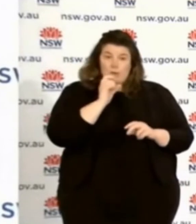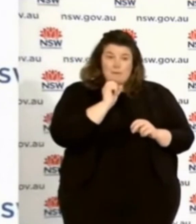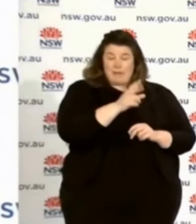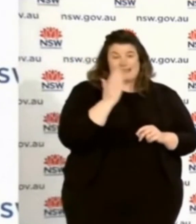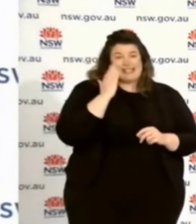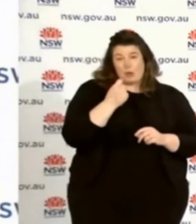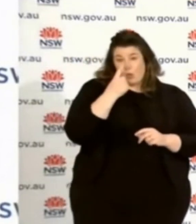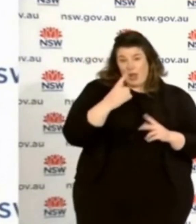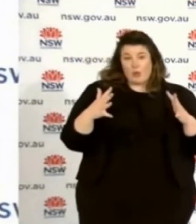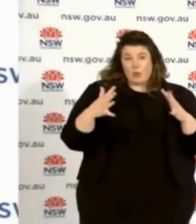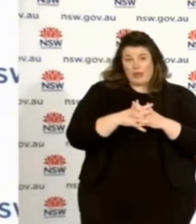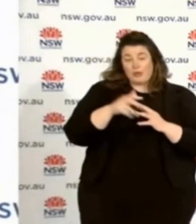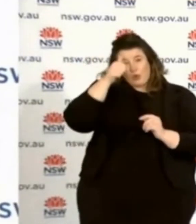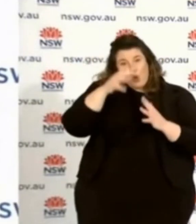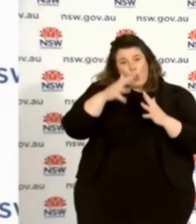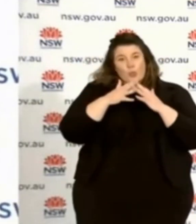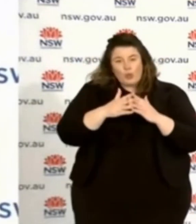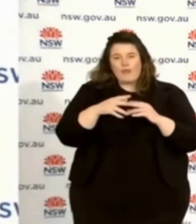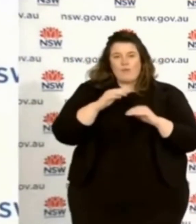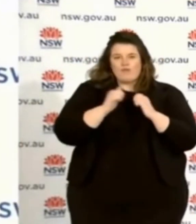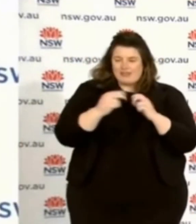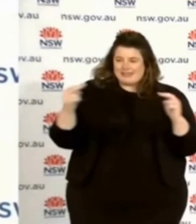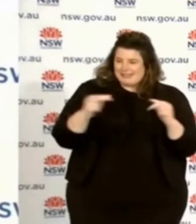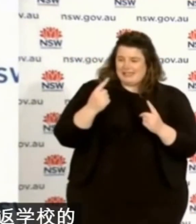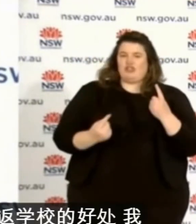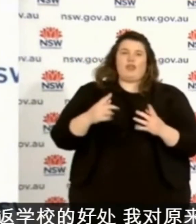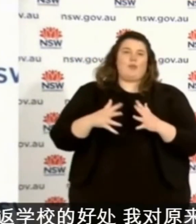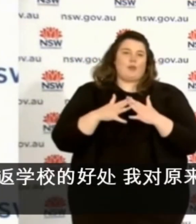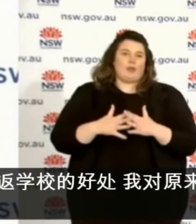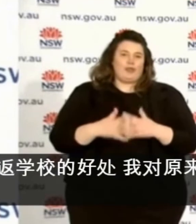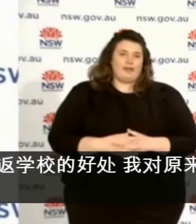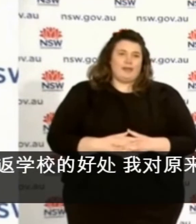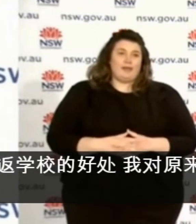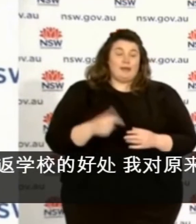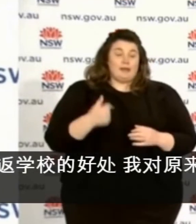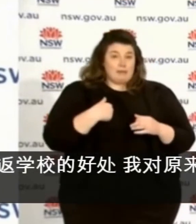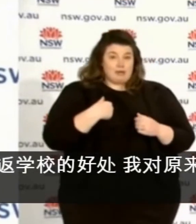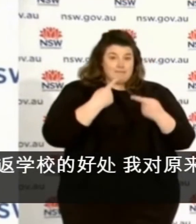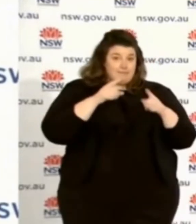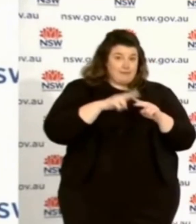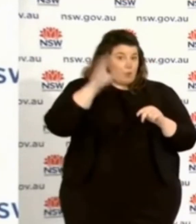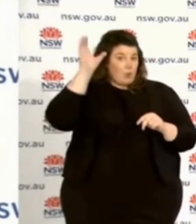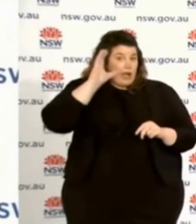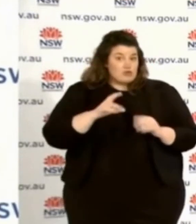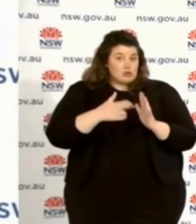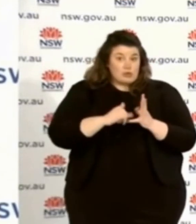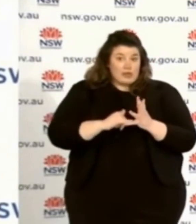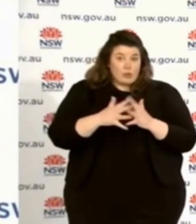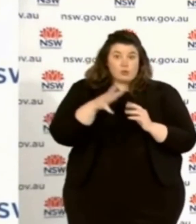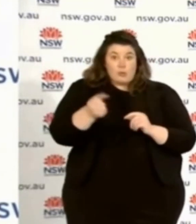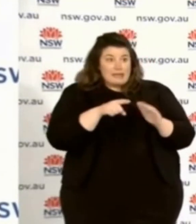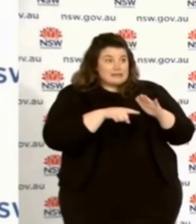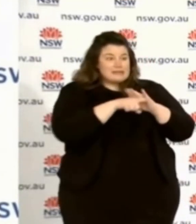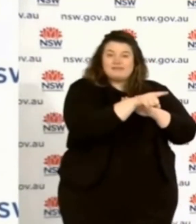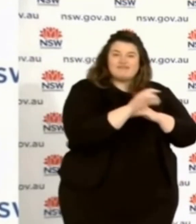it's just for 1 week. We know the benefit of kids returning to school. My message to the Regional Rural New South Wales is simple. It's like, if you don't have to travel, don't travel.